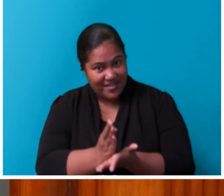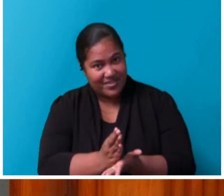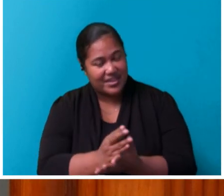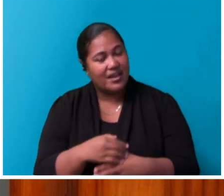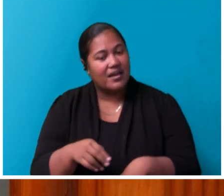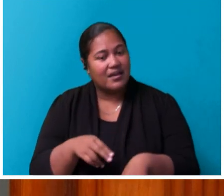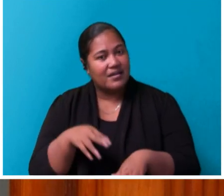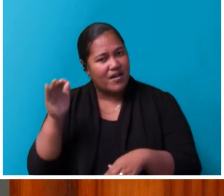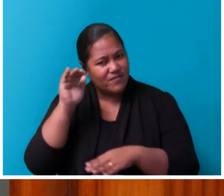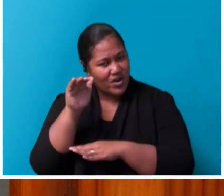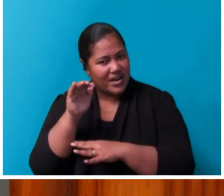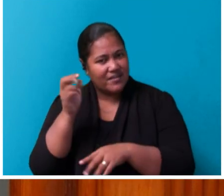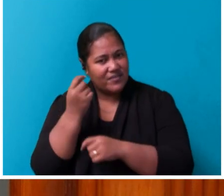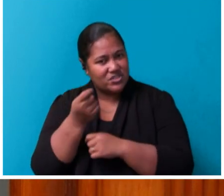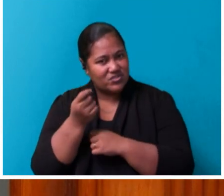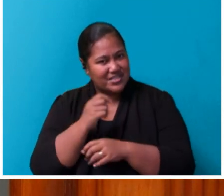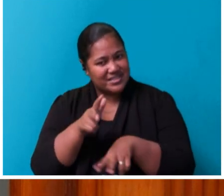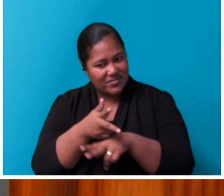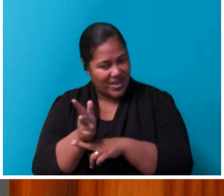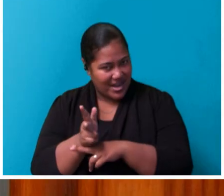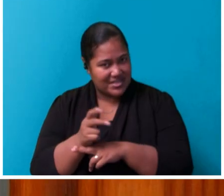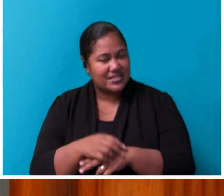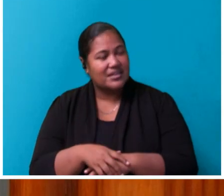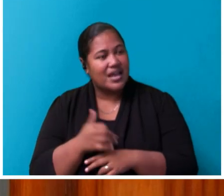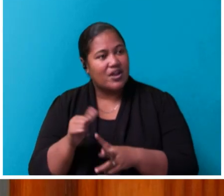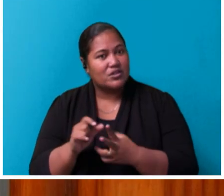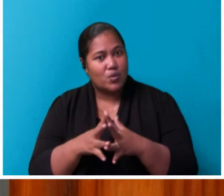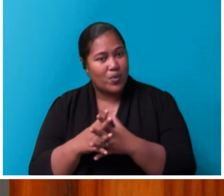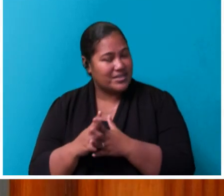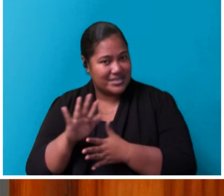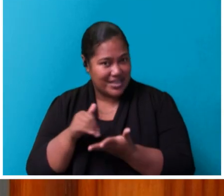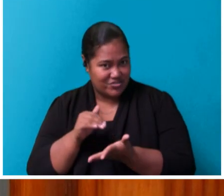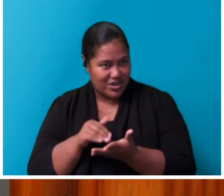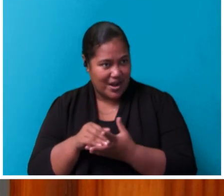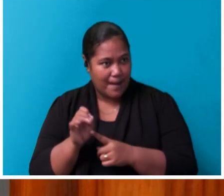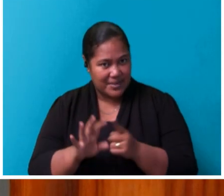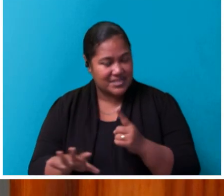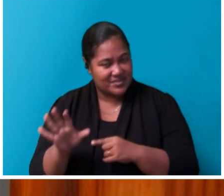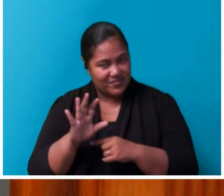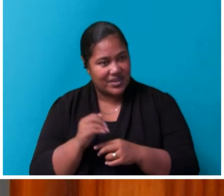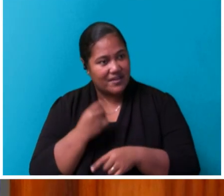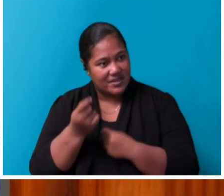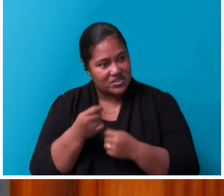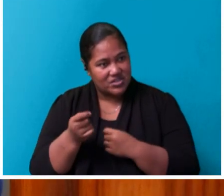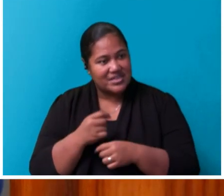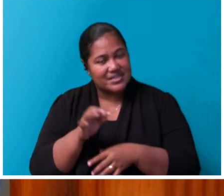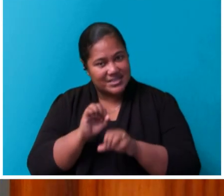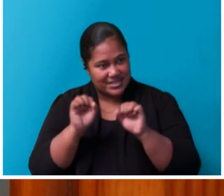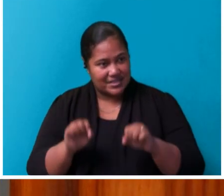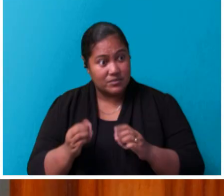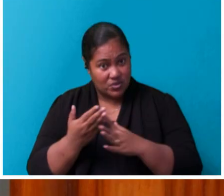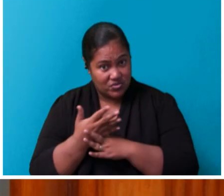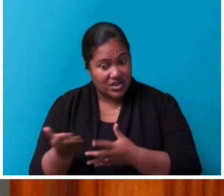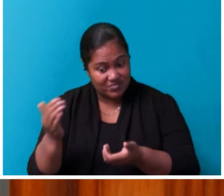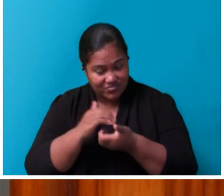Agency Regional Surveillance Picture, and the Western Central Pacific Fisheries Commission system. Through collaboration,